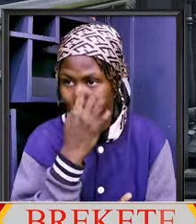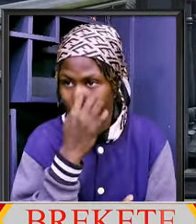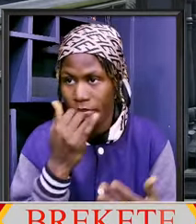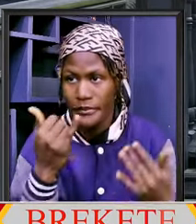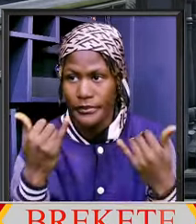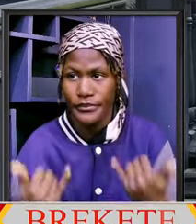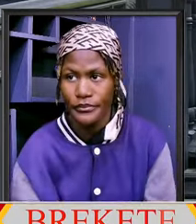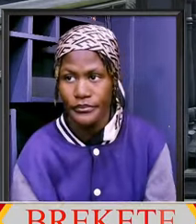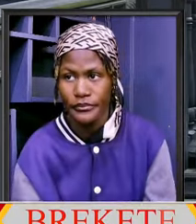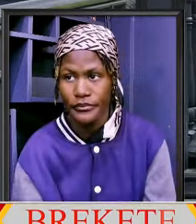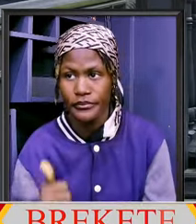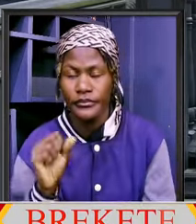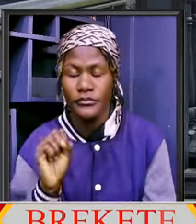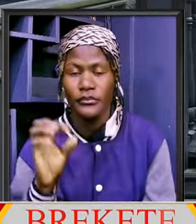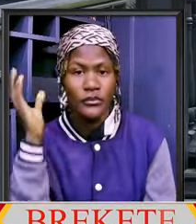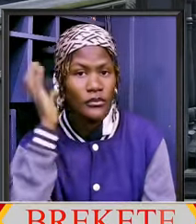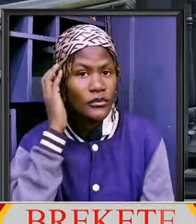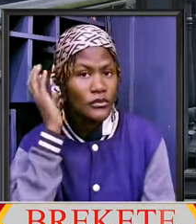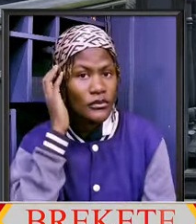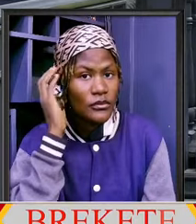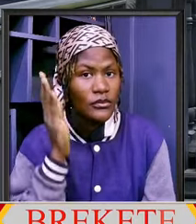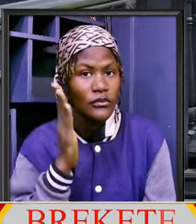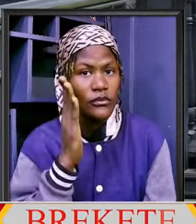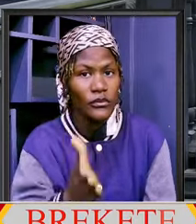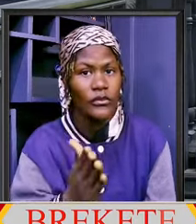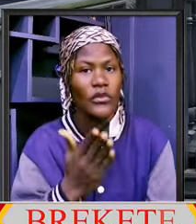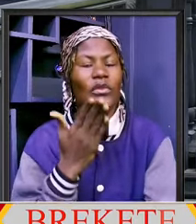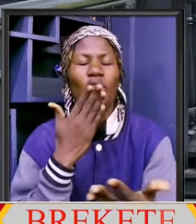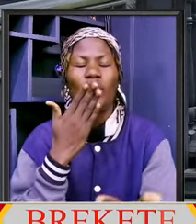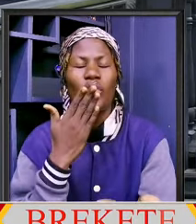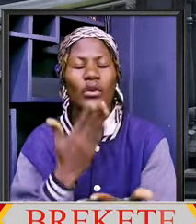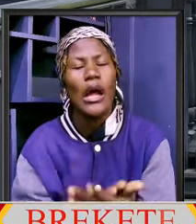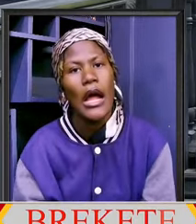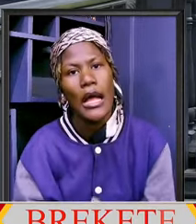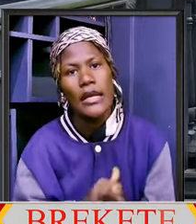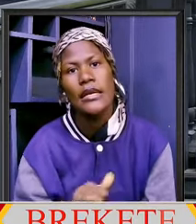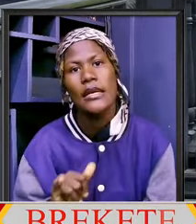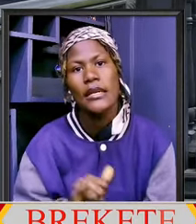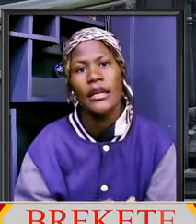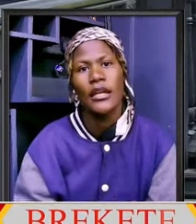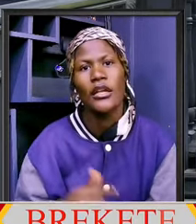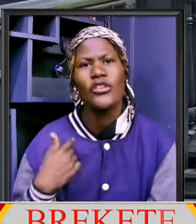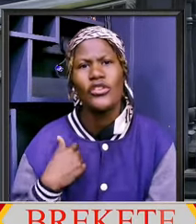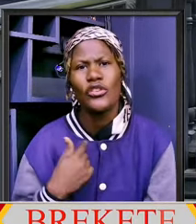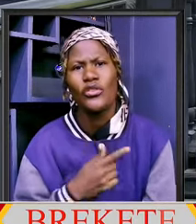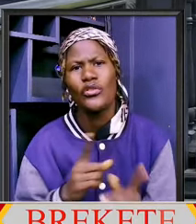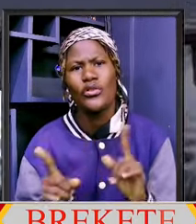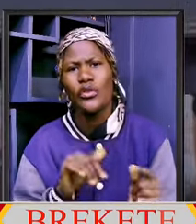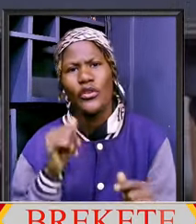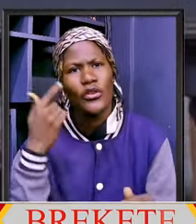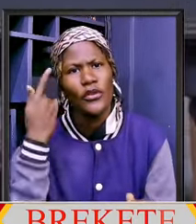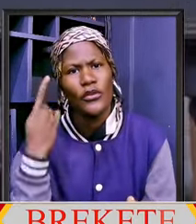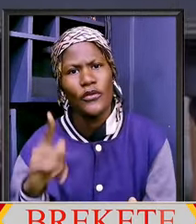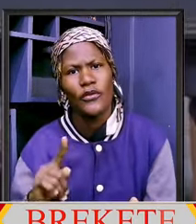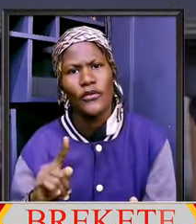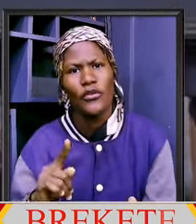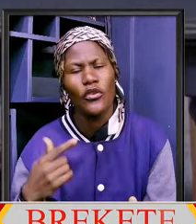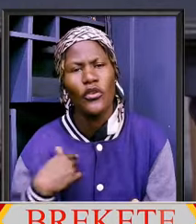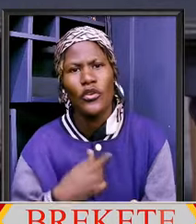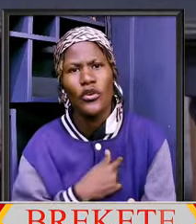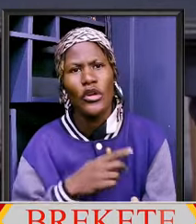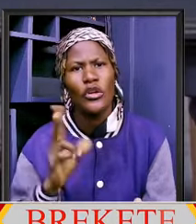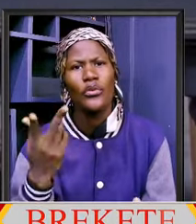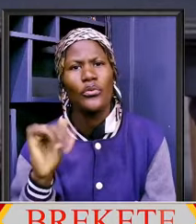Now, as I heard your goodness you are doing for we widow and poor person